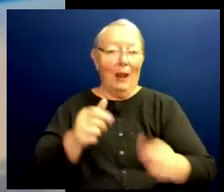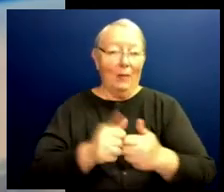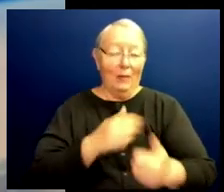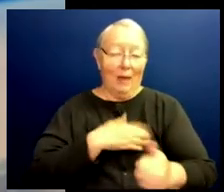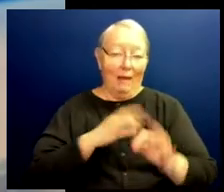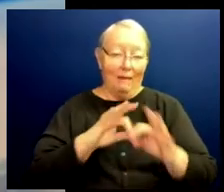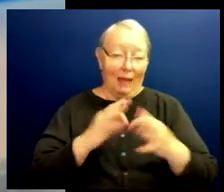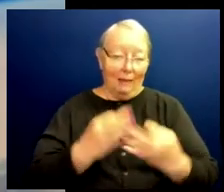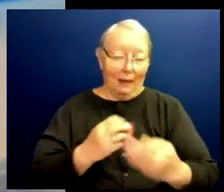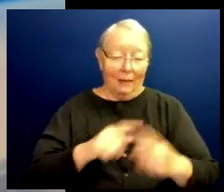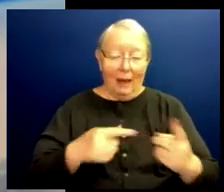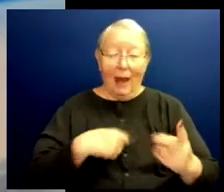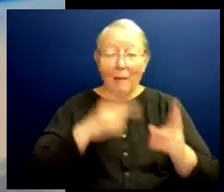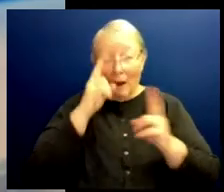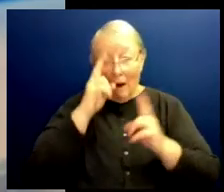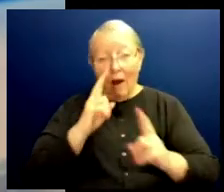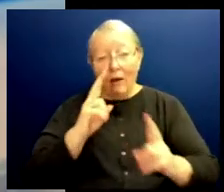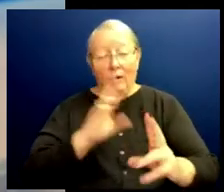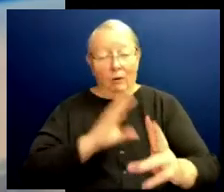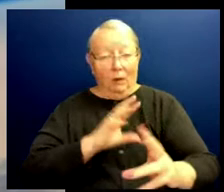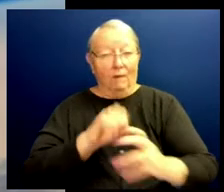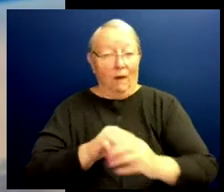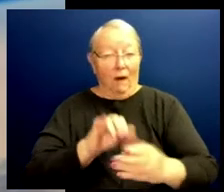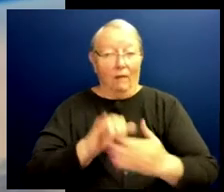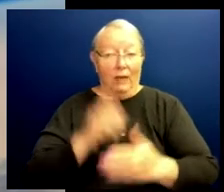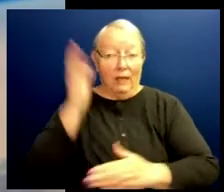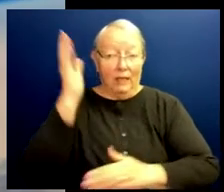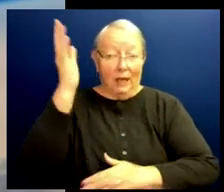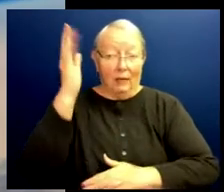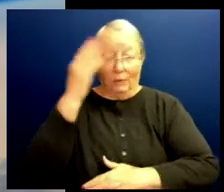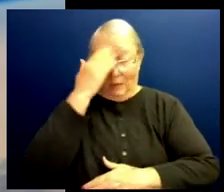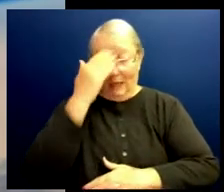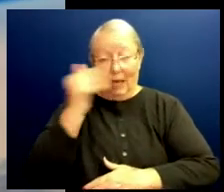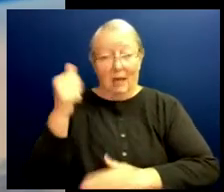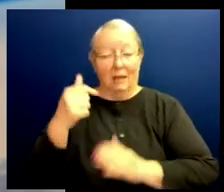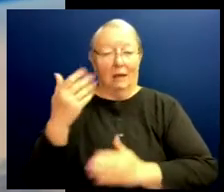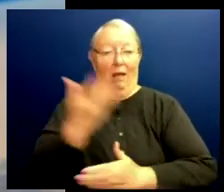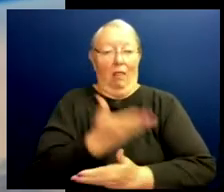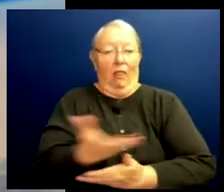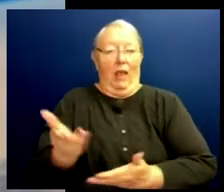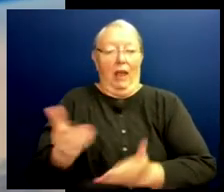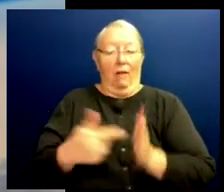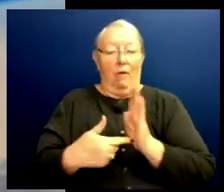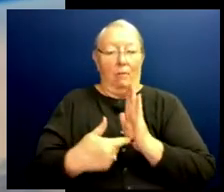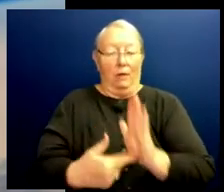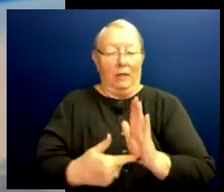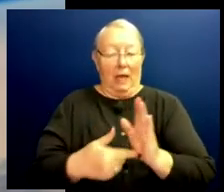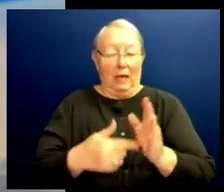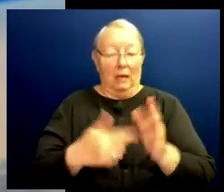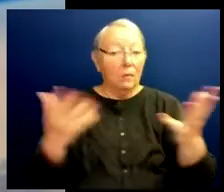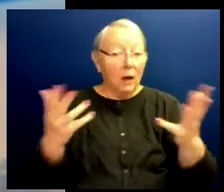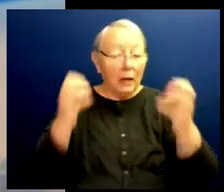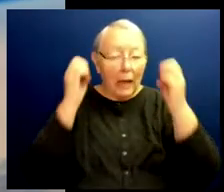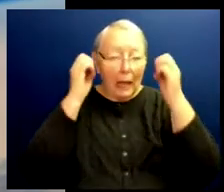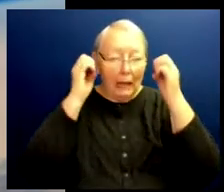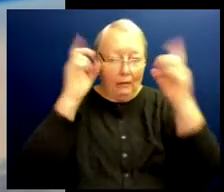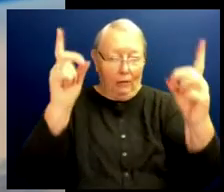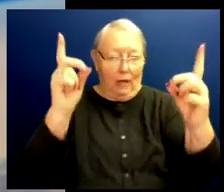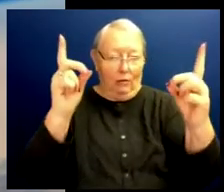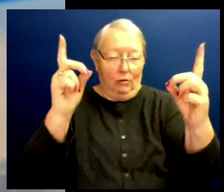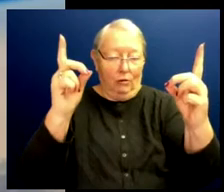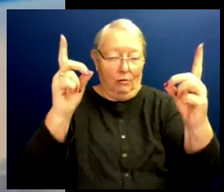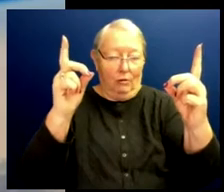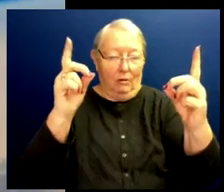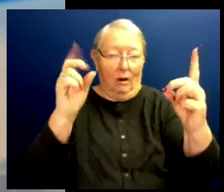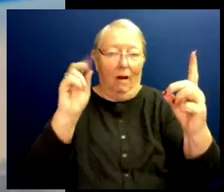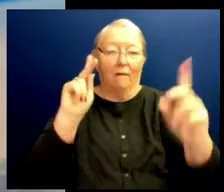participate in the Sundberg Lectures because of what they represent, and that is education of the citizenry.